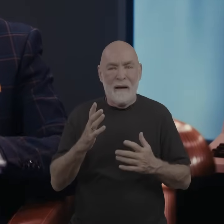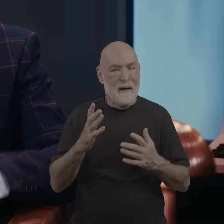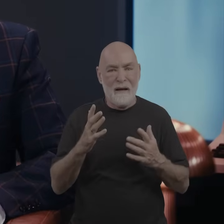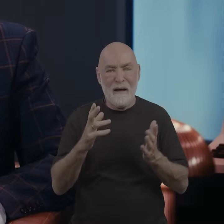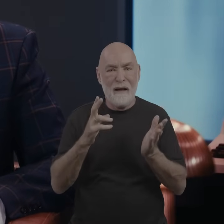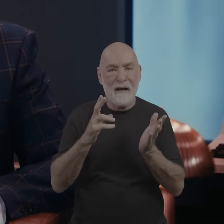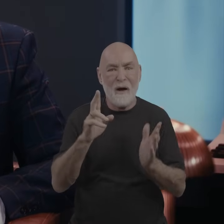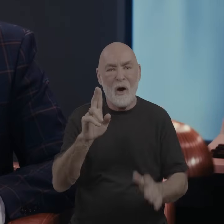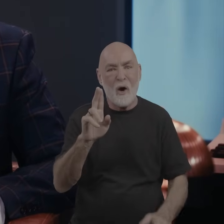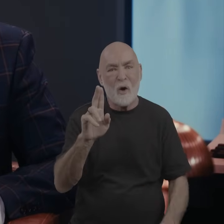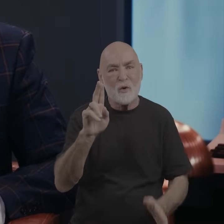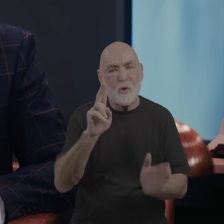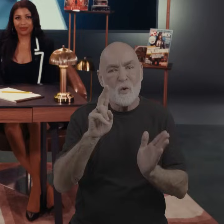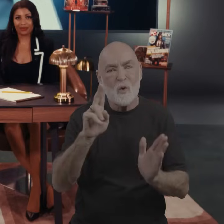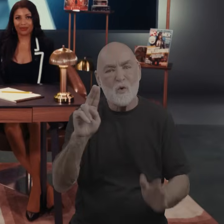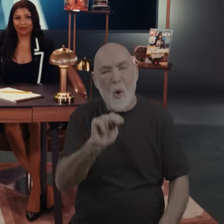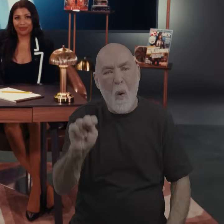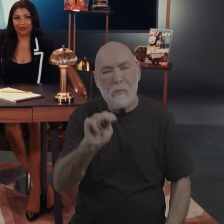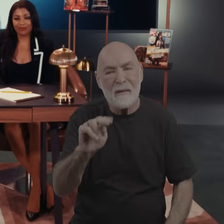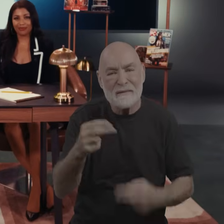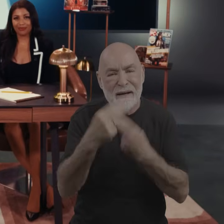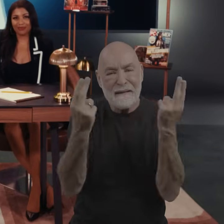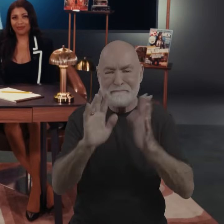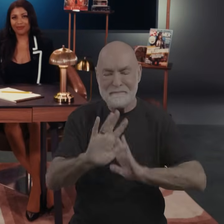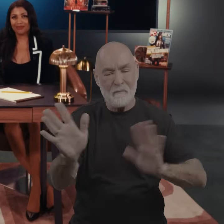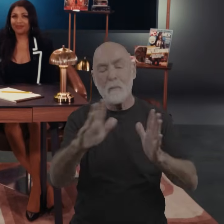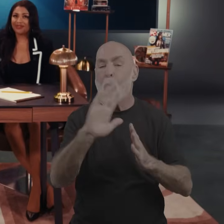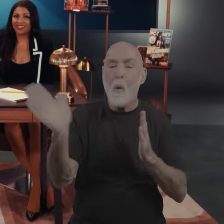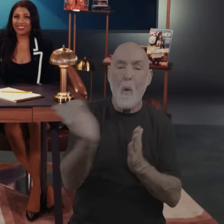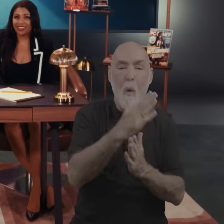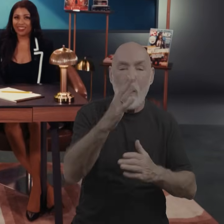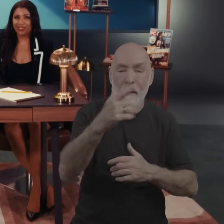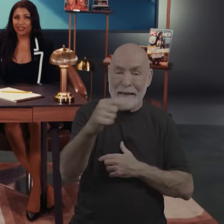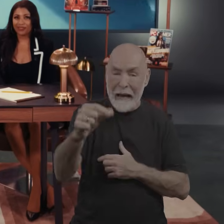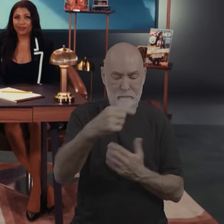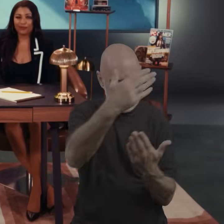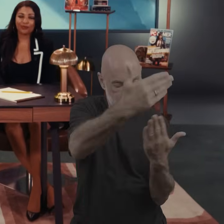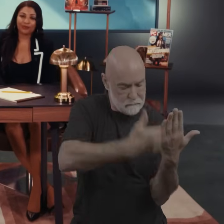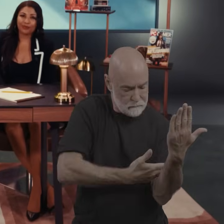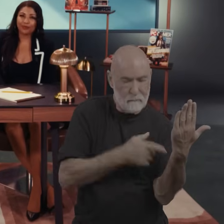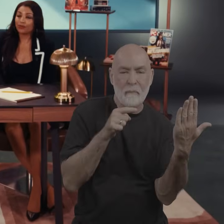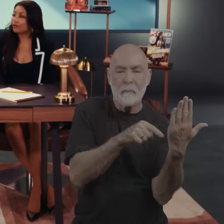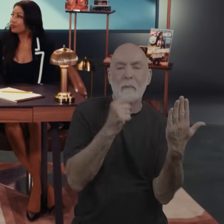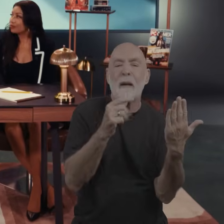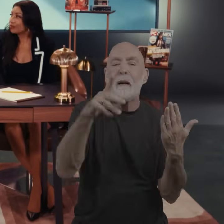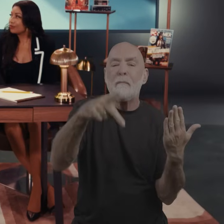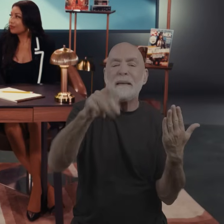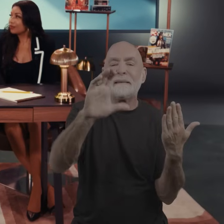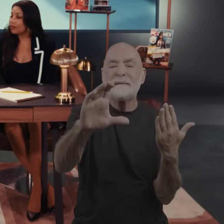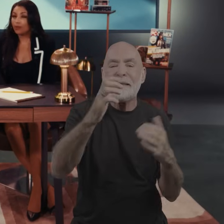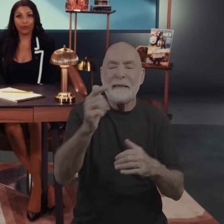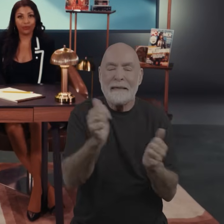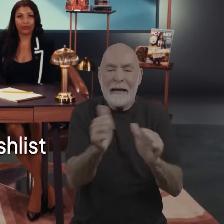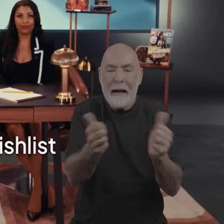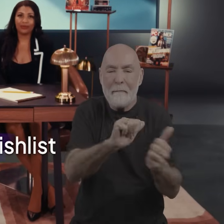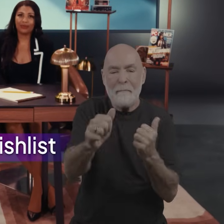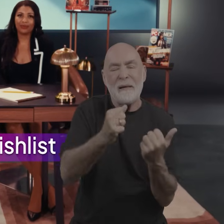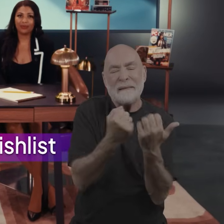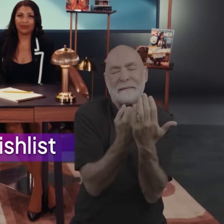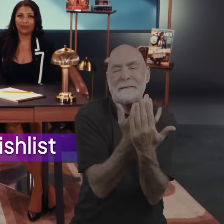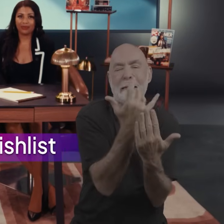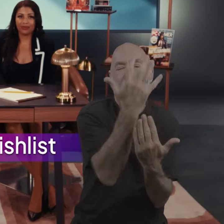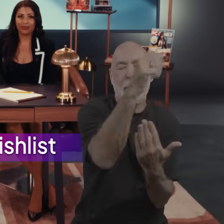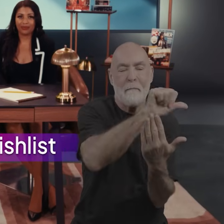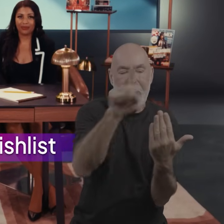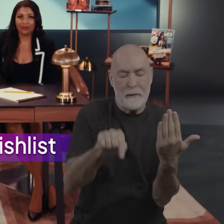I am loving how normal things are today. And a quick reminder, you can find every single game from today's show in one place at the PC